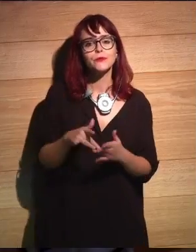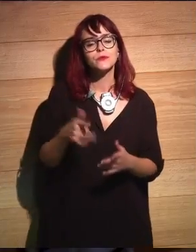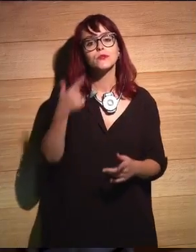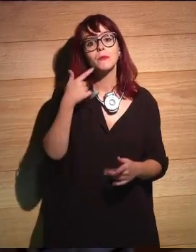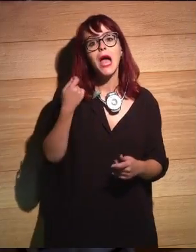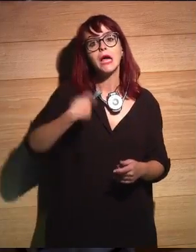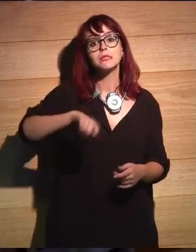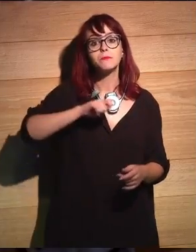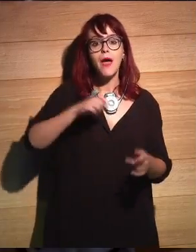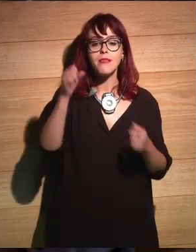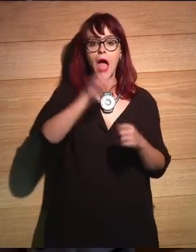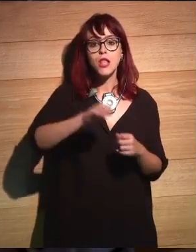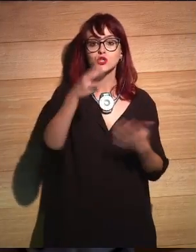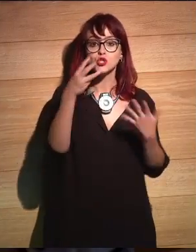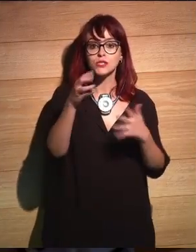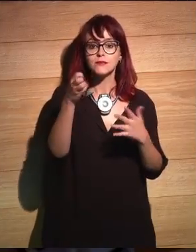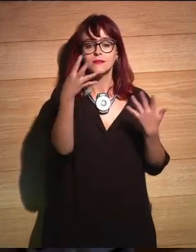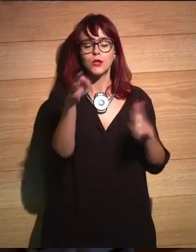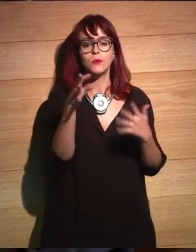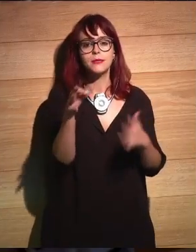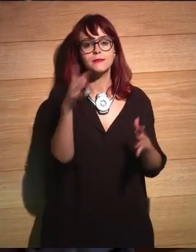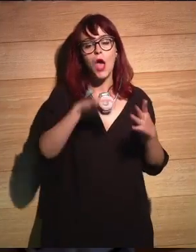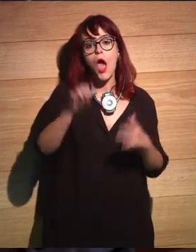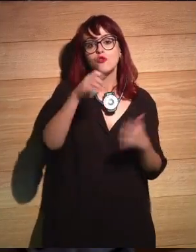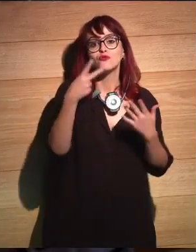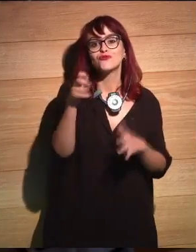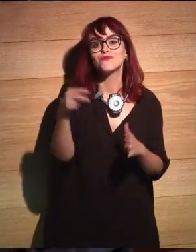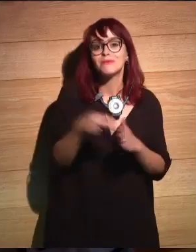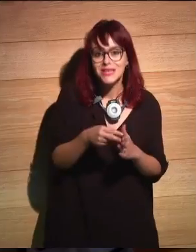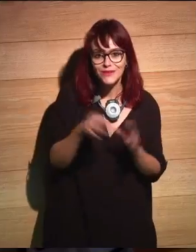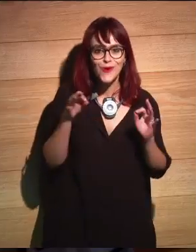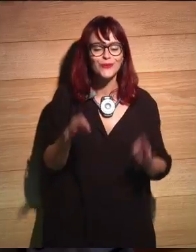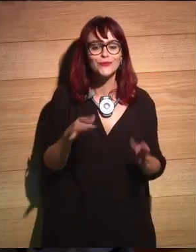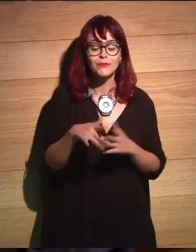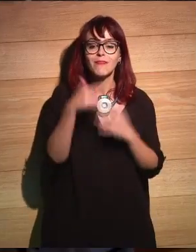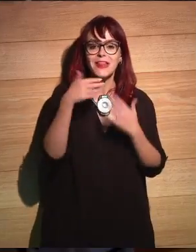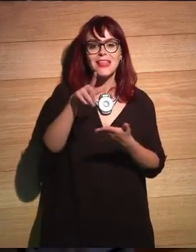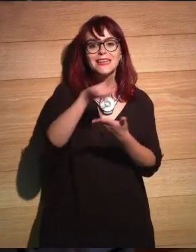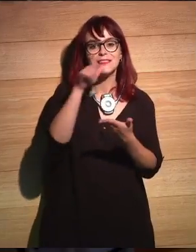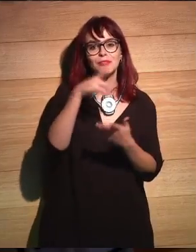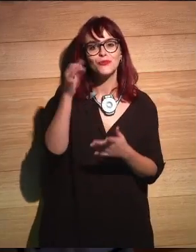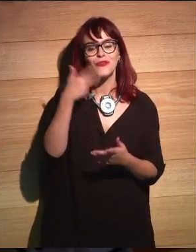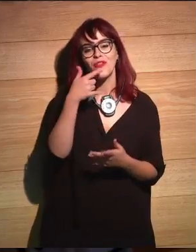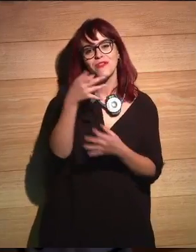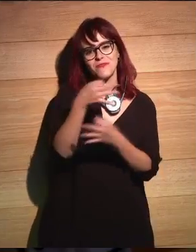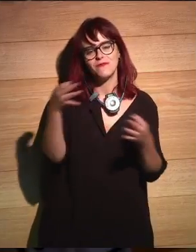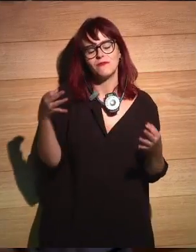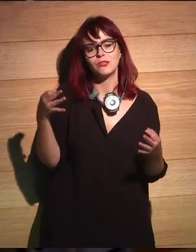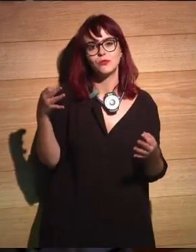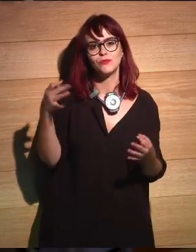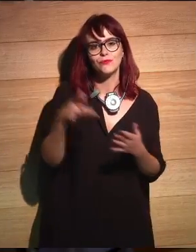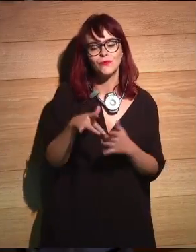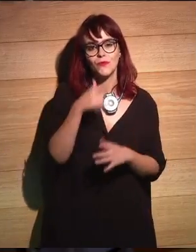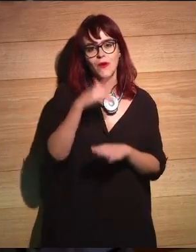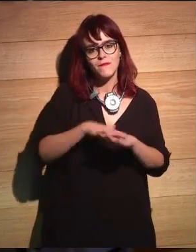visual landscape. In the future, if someone wants to speak about the Spanish country in the 80s